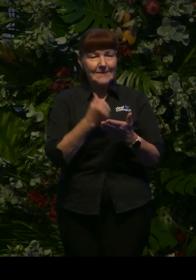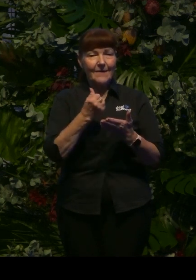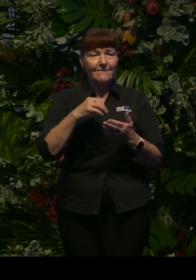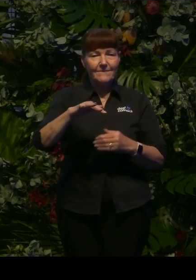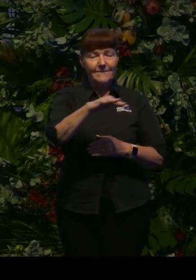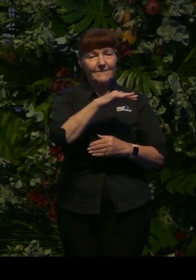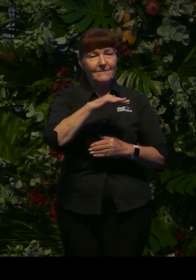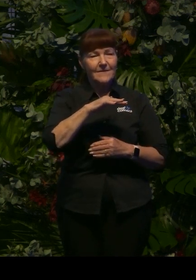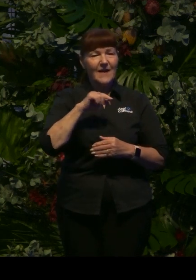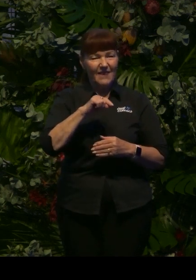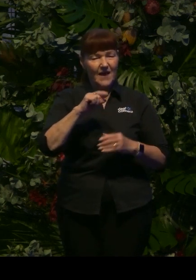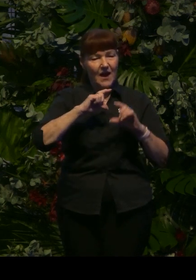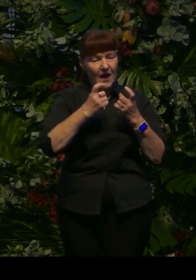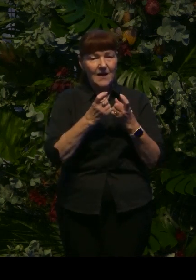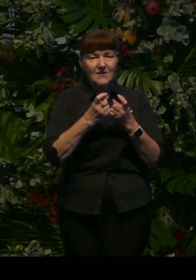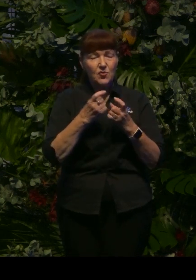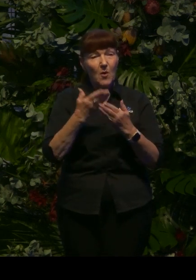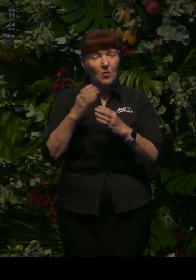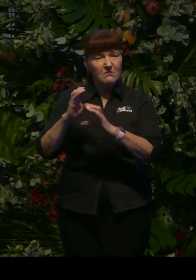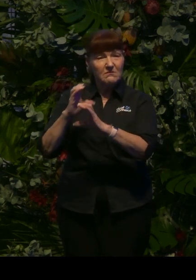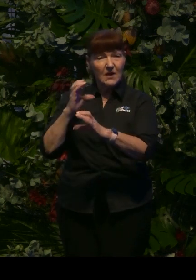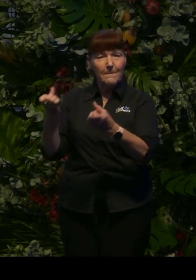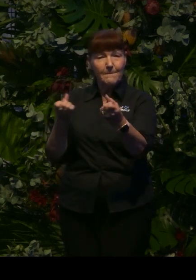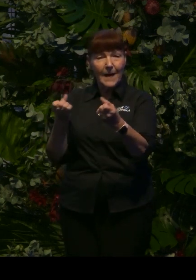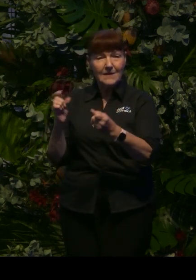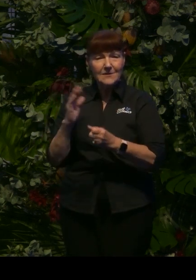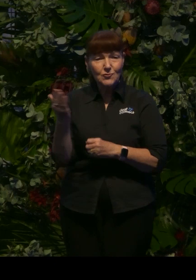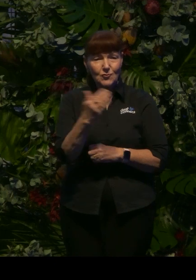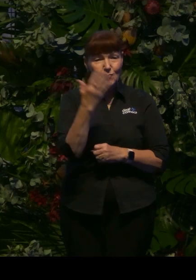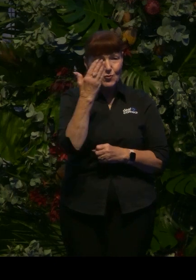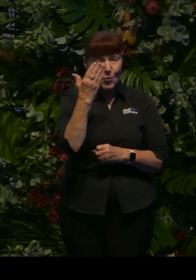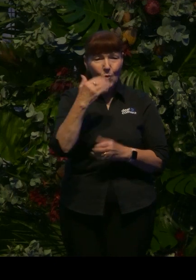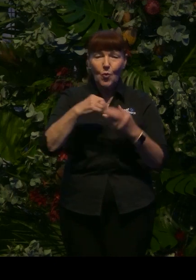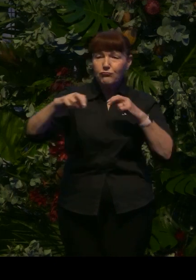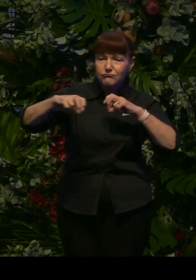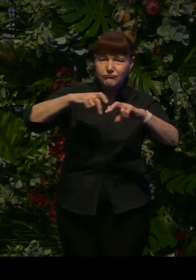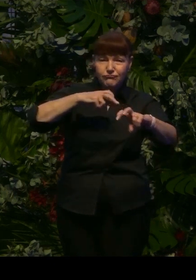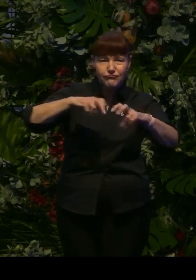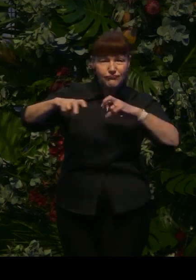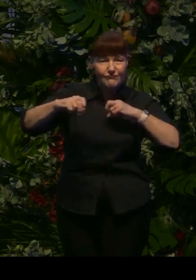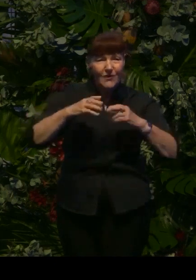affirming space in their classroom, on their buses, in their hallways.